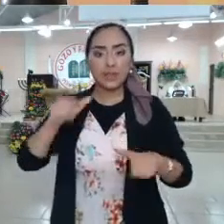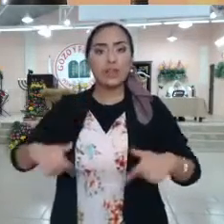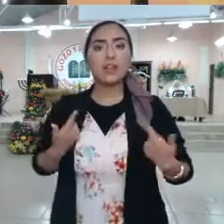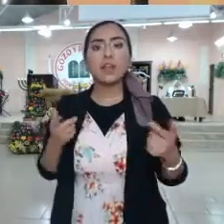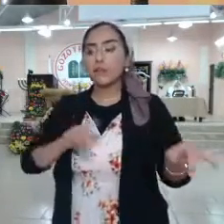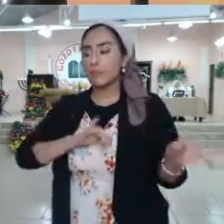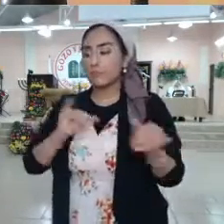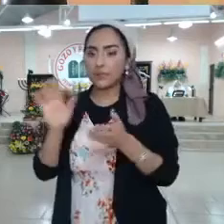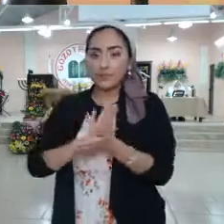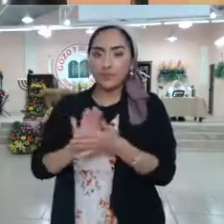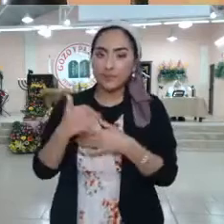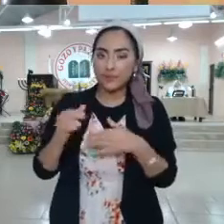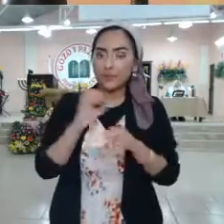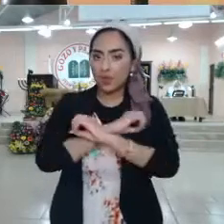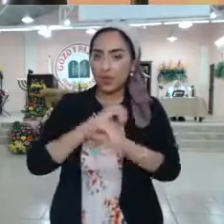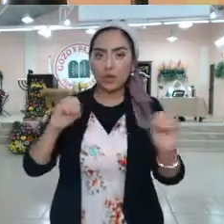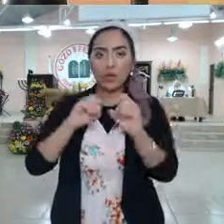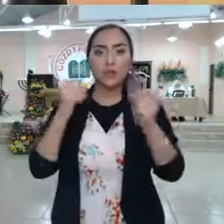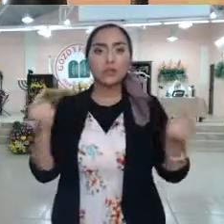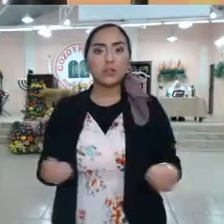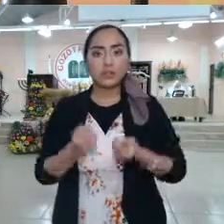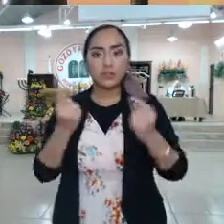live as unleavened breads.